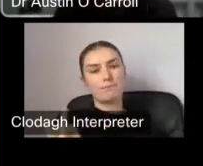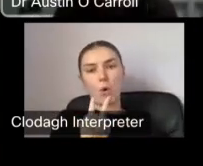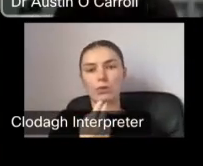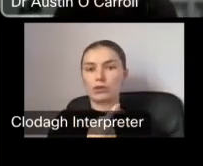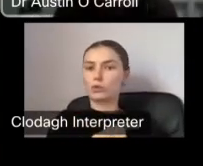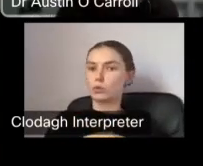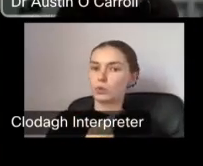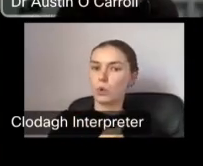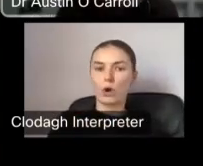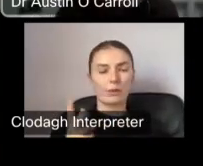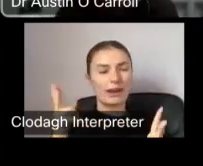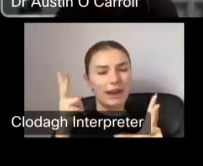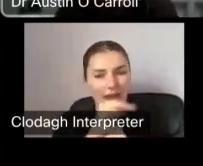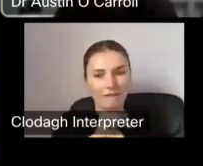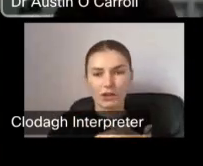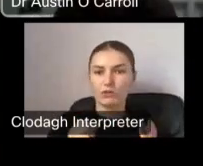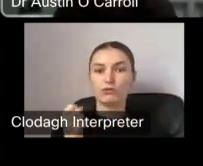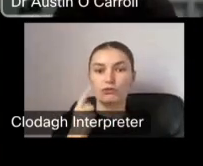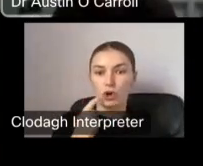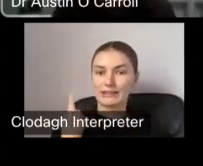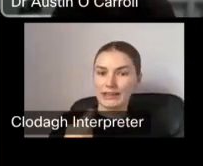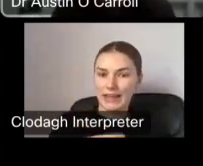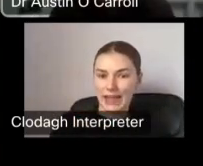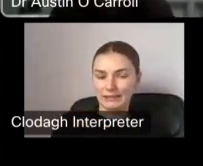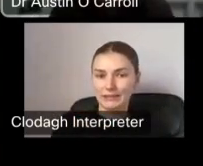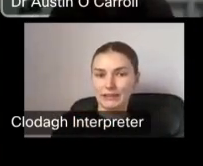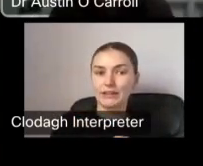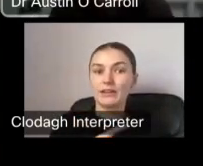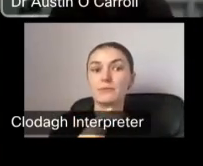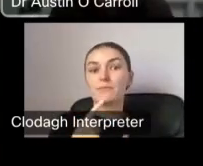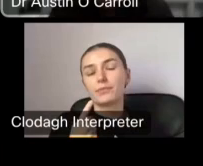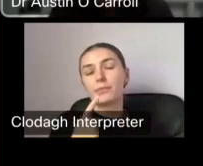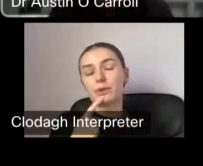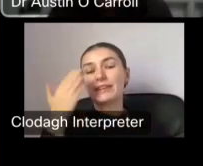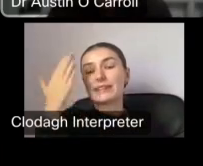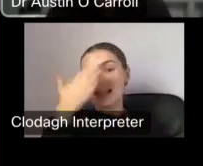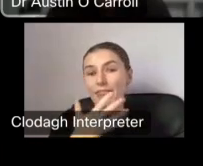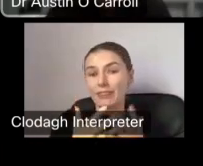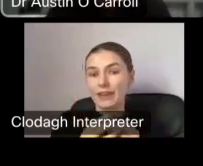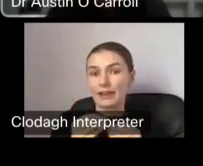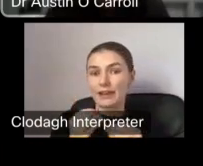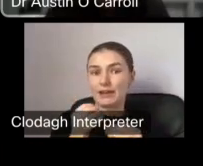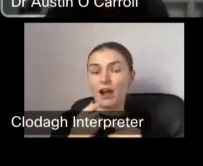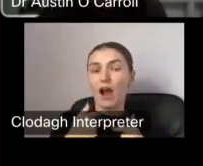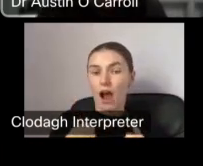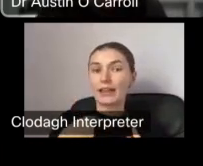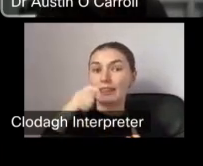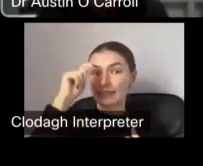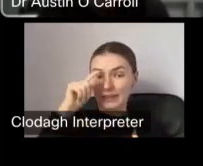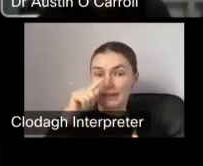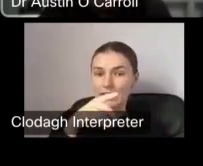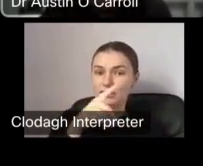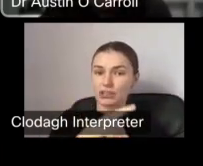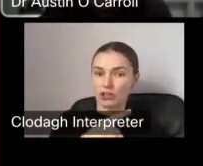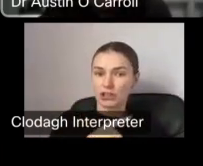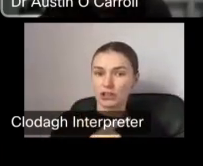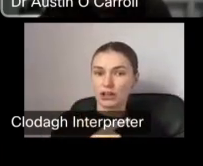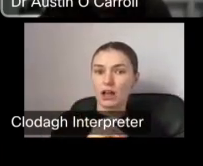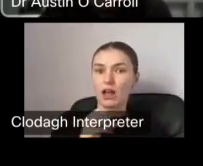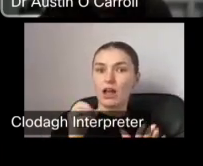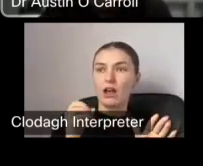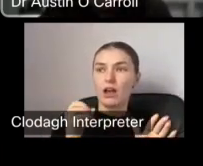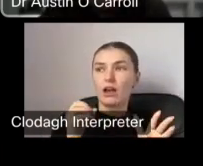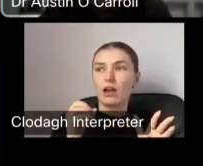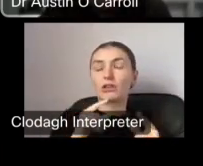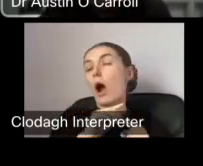And the sad thing is that that doctor, I believe that doctor lost out, because I don't blame the doctor.